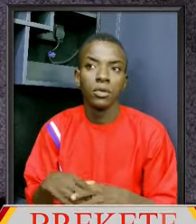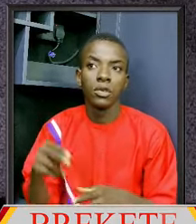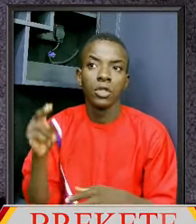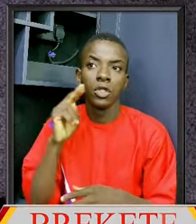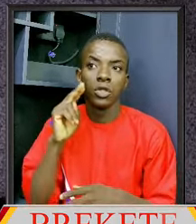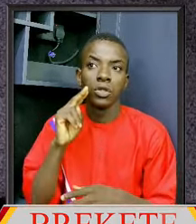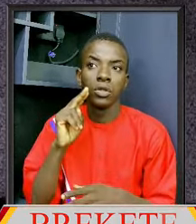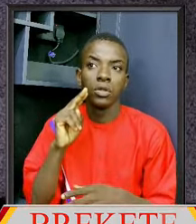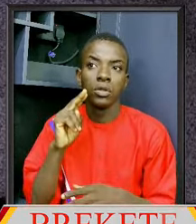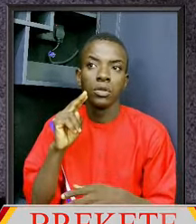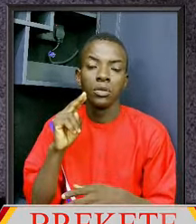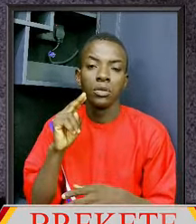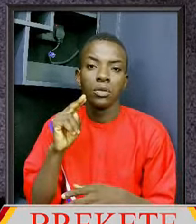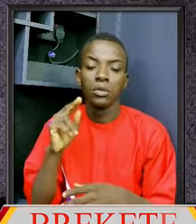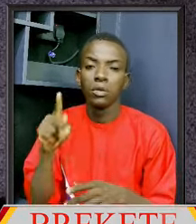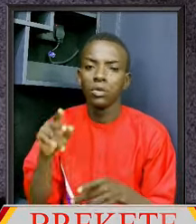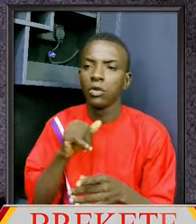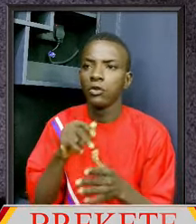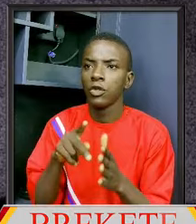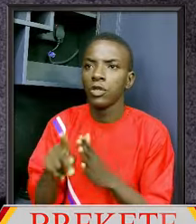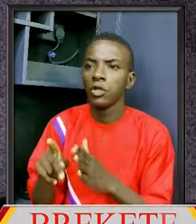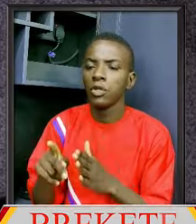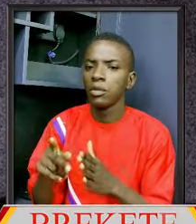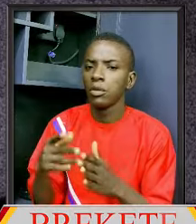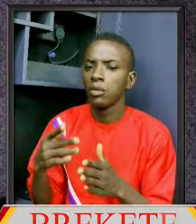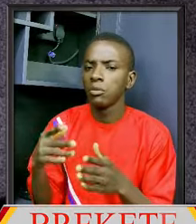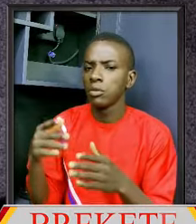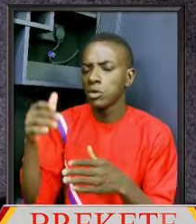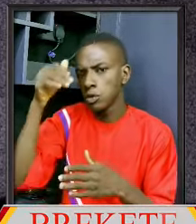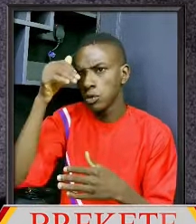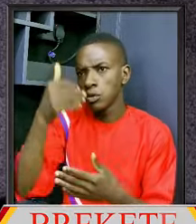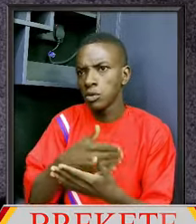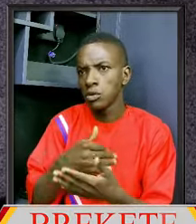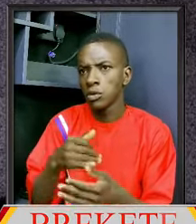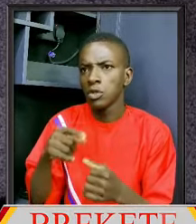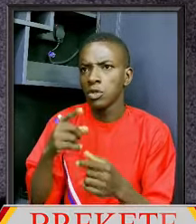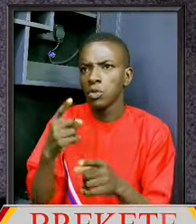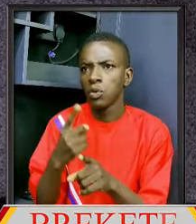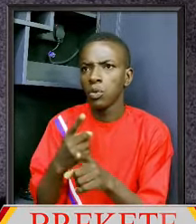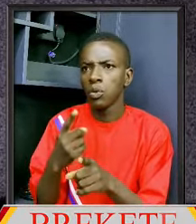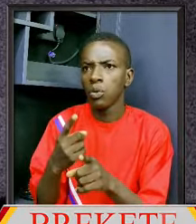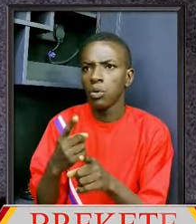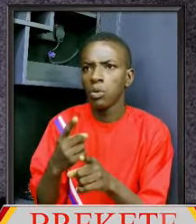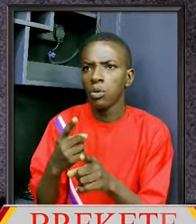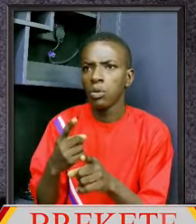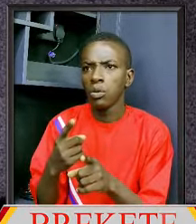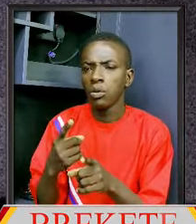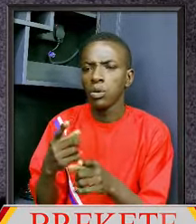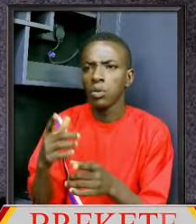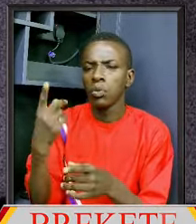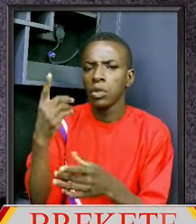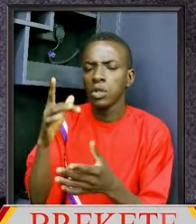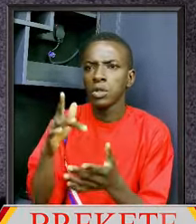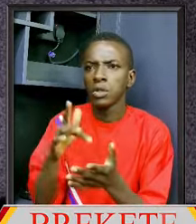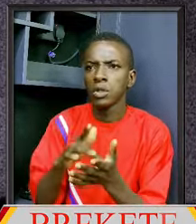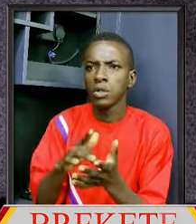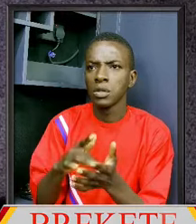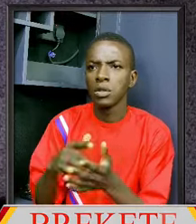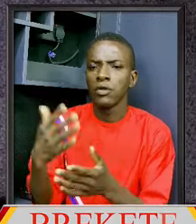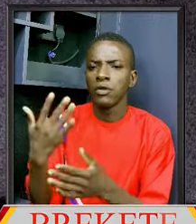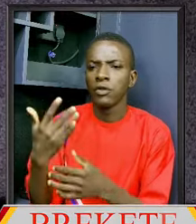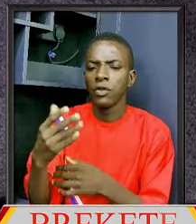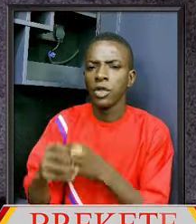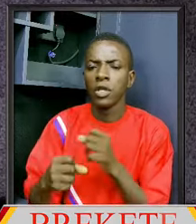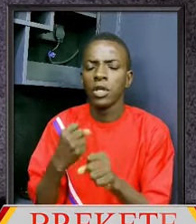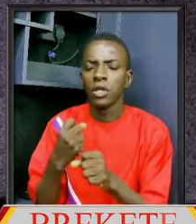Nigerian people, for don't kill my picking for me. Because of, in Dubai, they just gave him one tablet. That was all he took. See, today, he's over 15